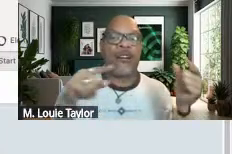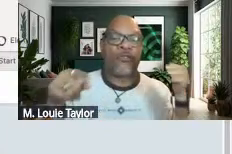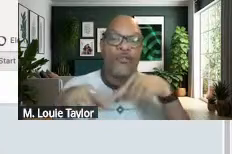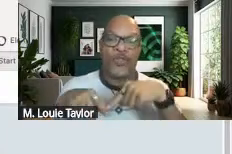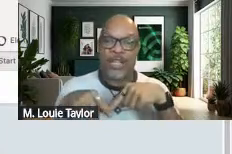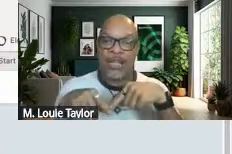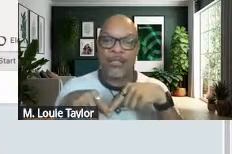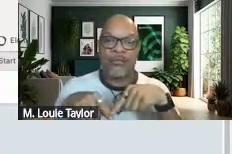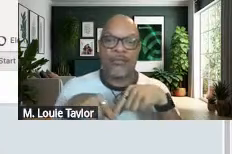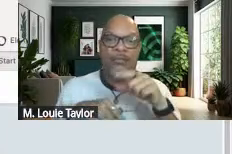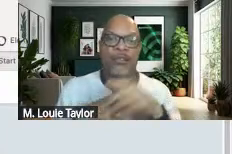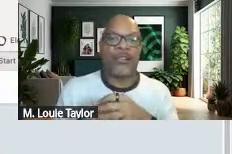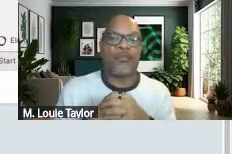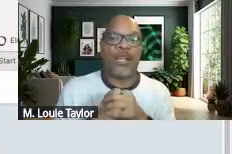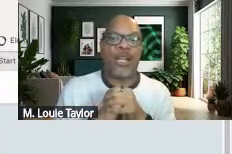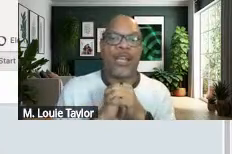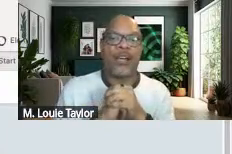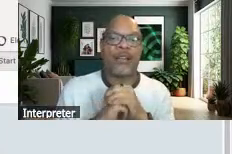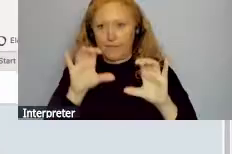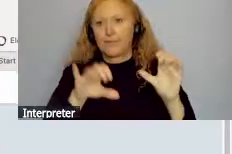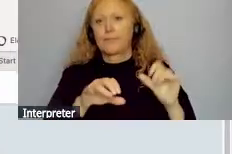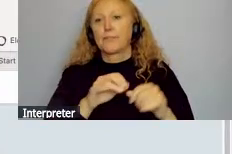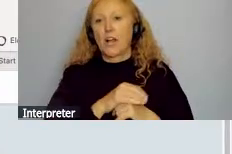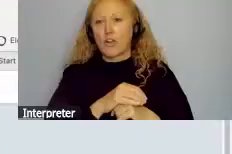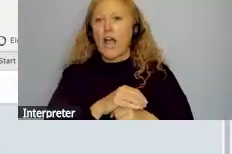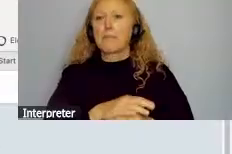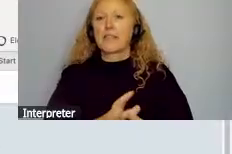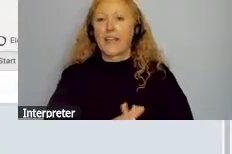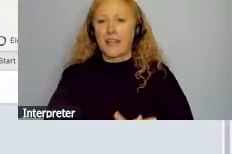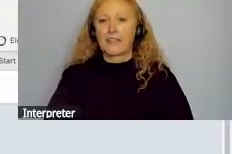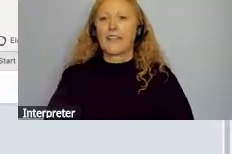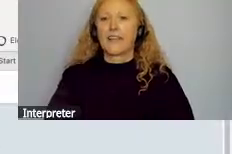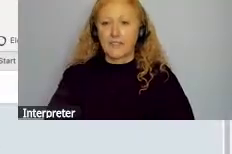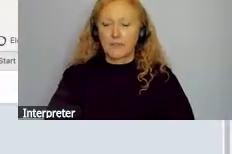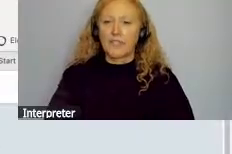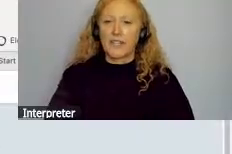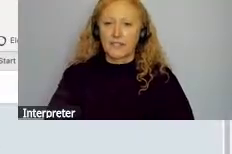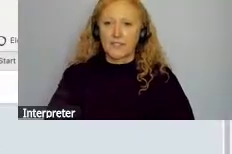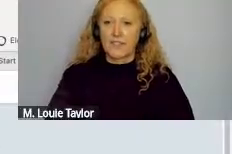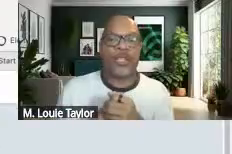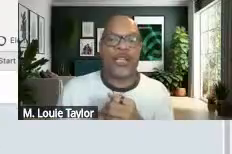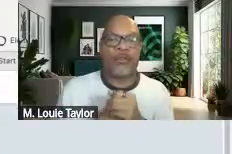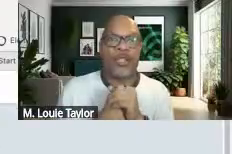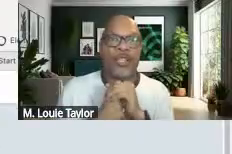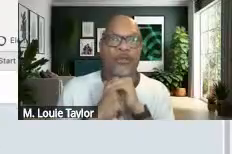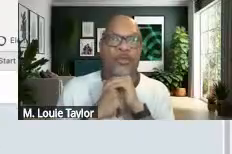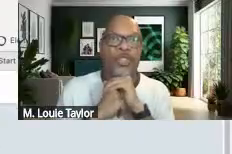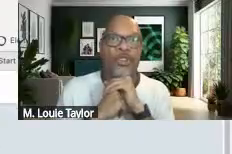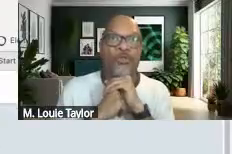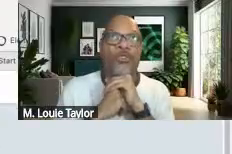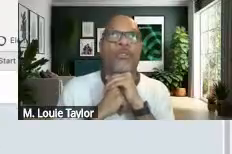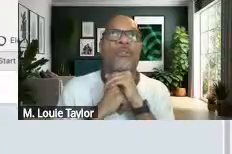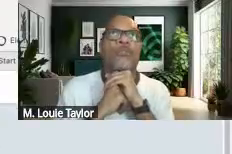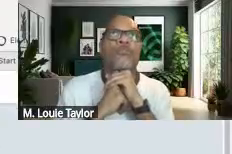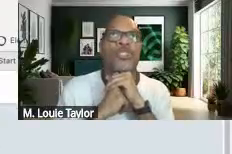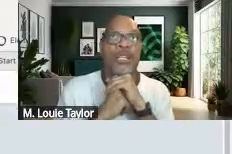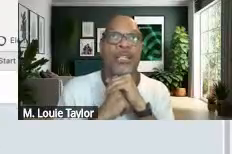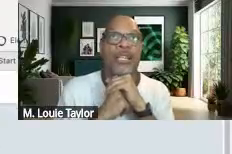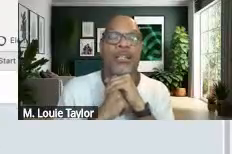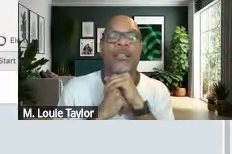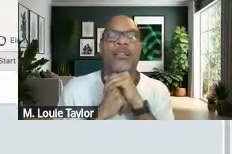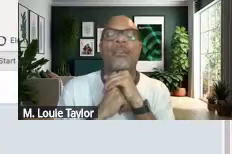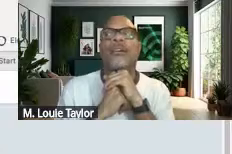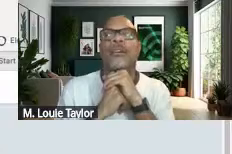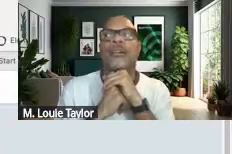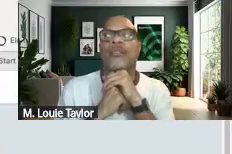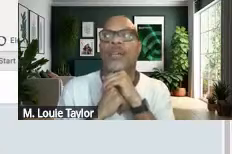in our group chat. Right. And tell I'll you to copy that. Yes. replace the link in there with your machine